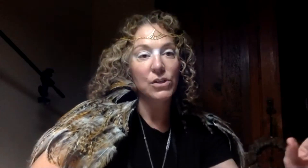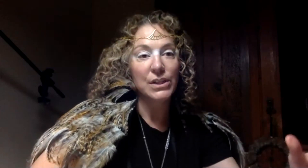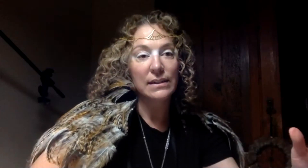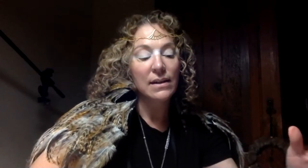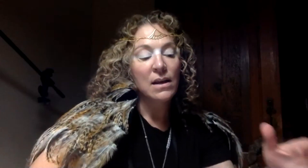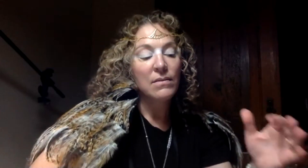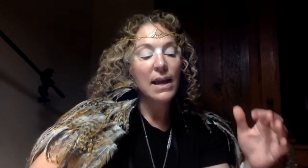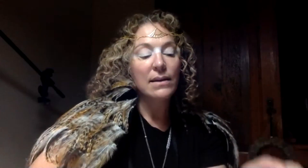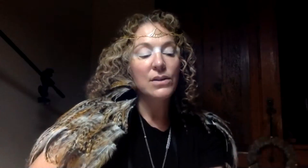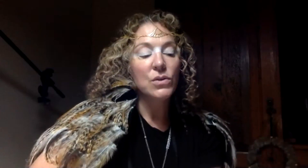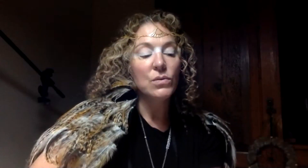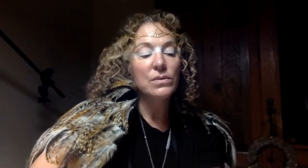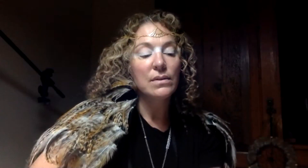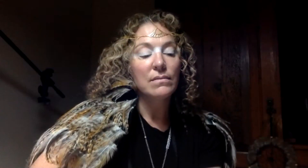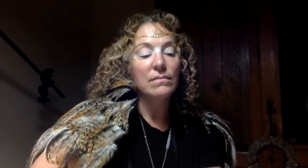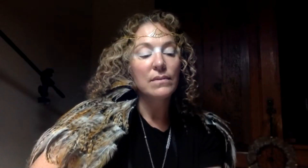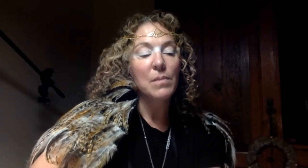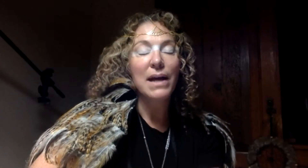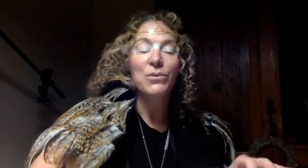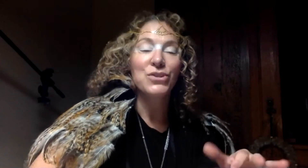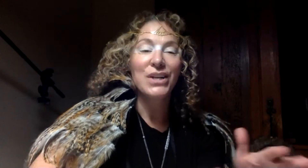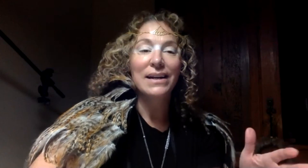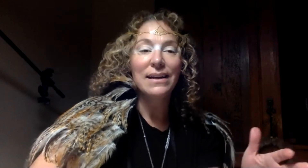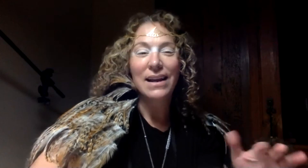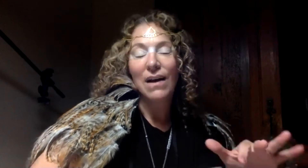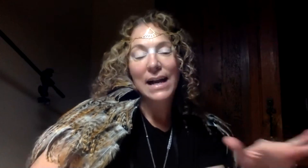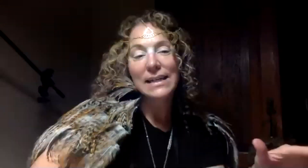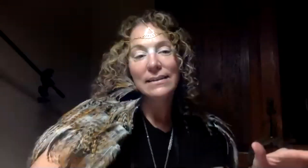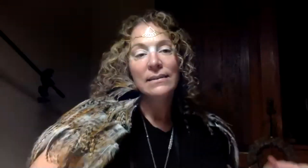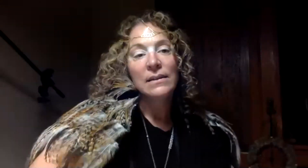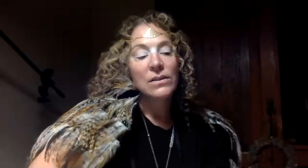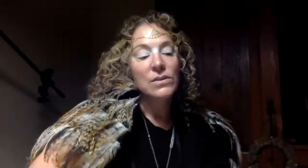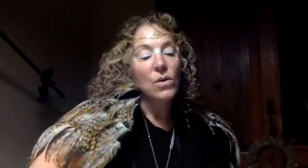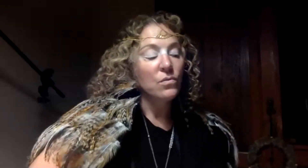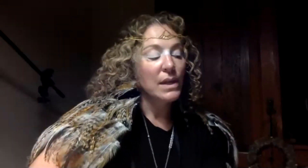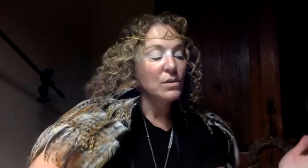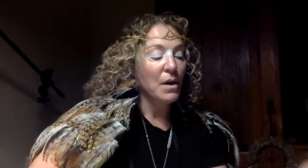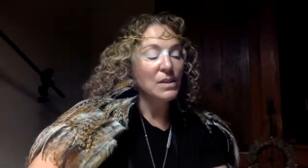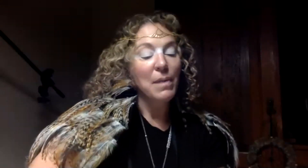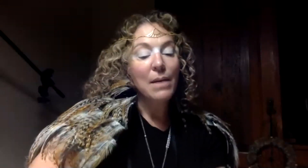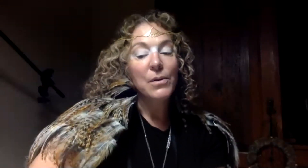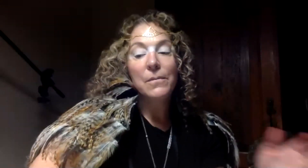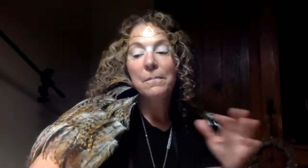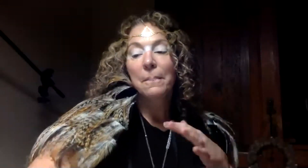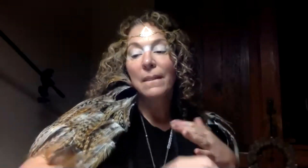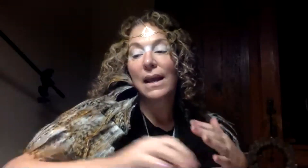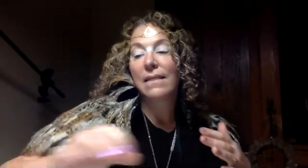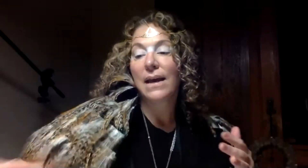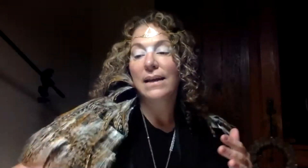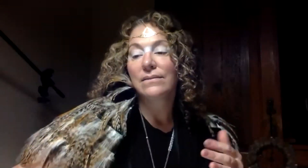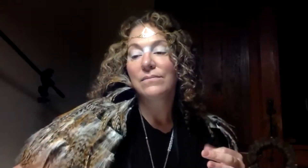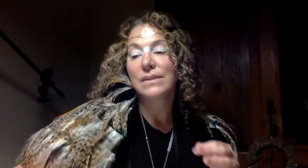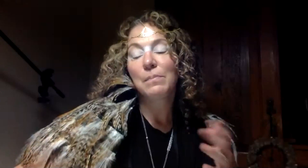States version. They had to combine it with Christianity to kind of hide it. So they use parts of the Bible,